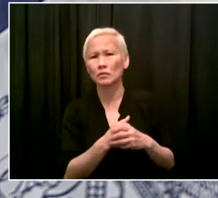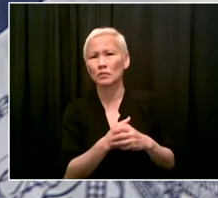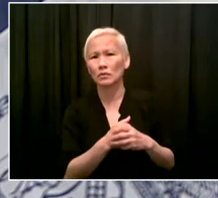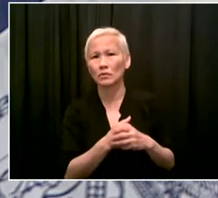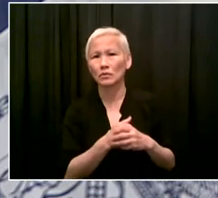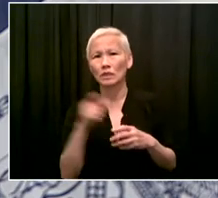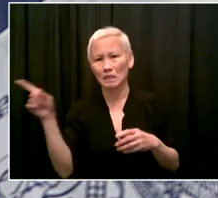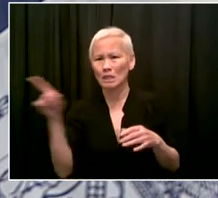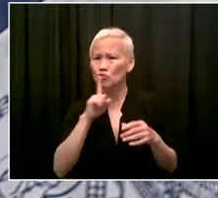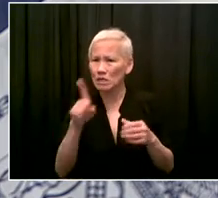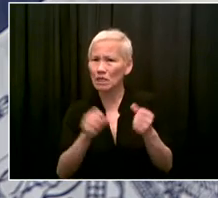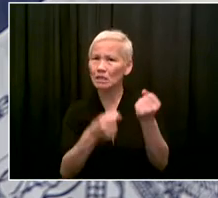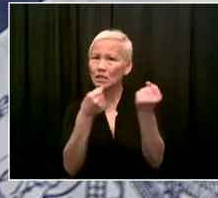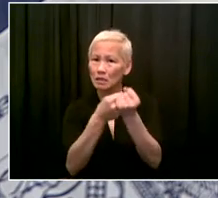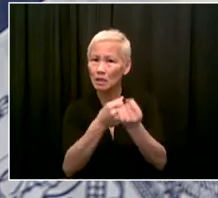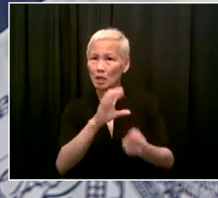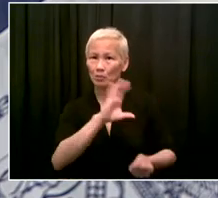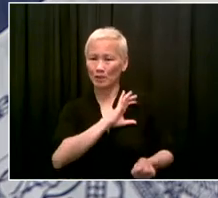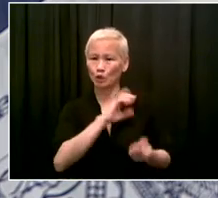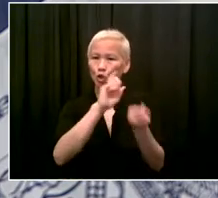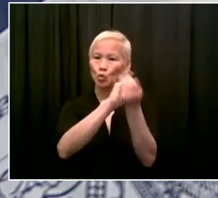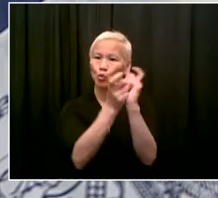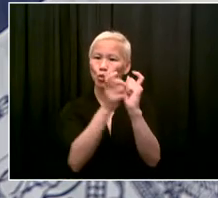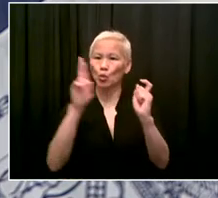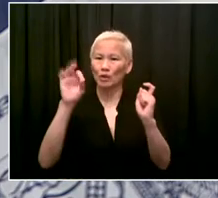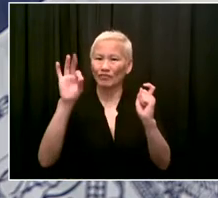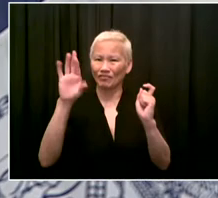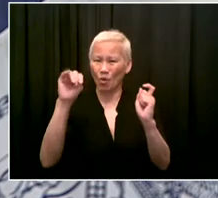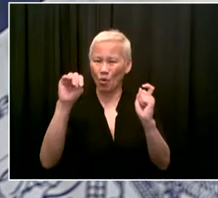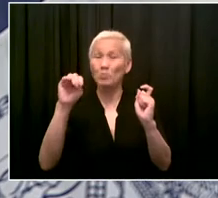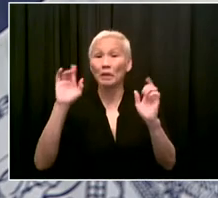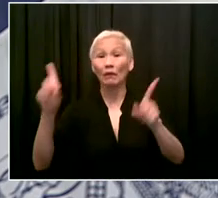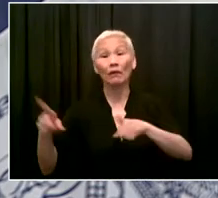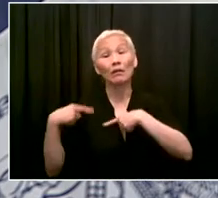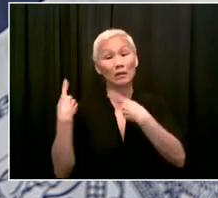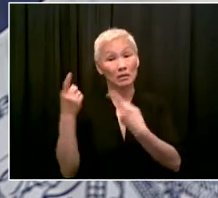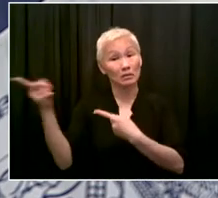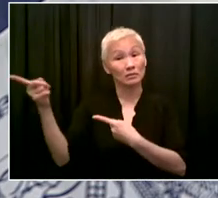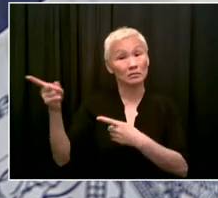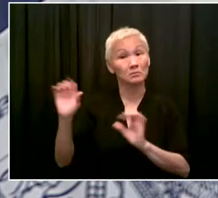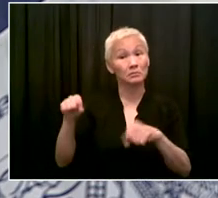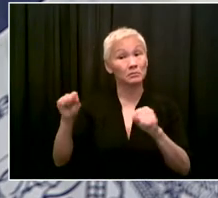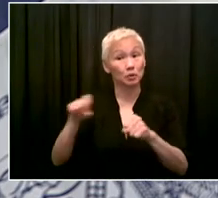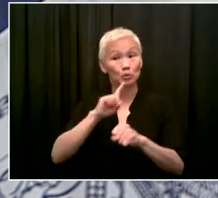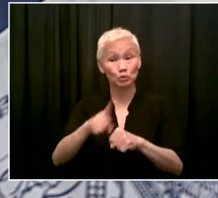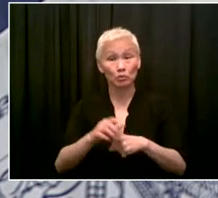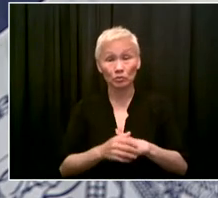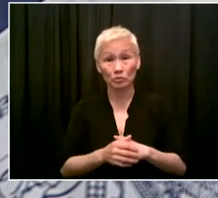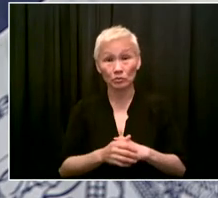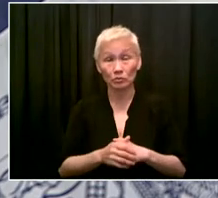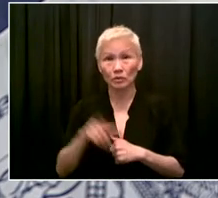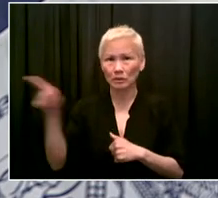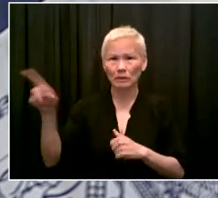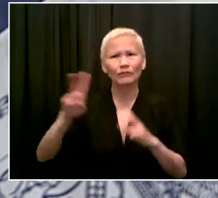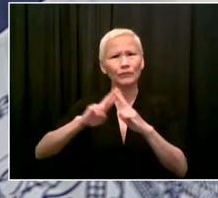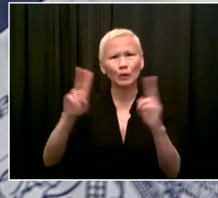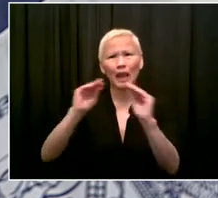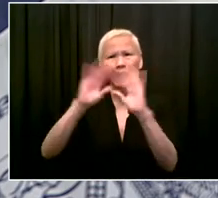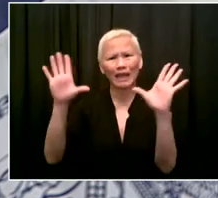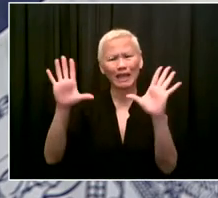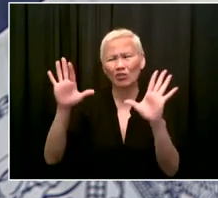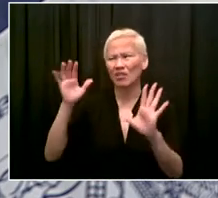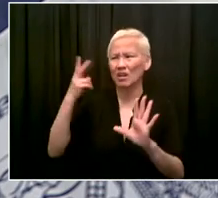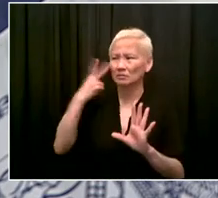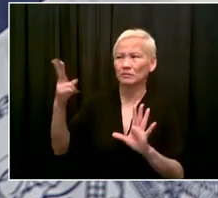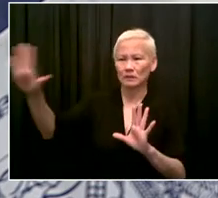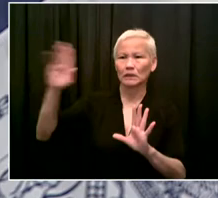over this last year or so how some of that history got airbrushed out too often. I think it was front and center for years and years and years and very well